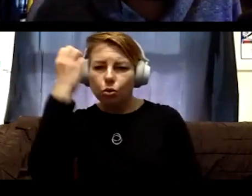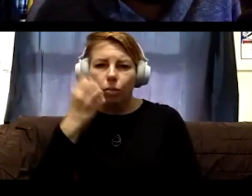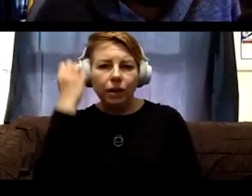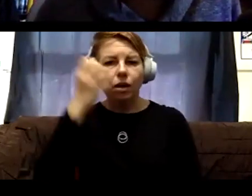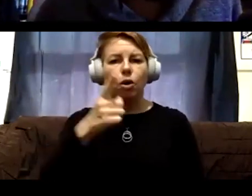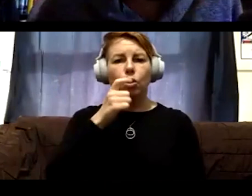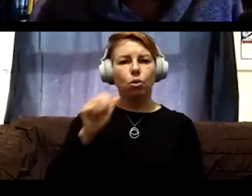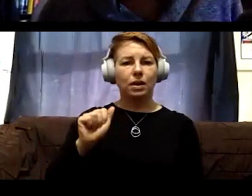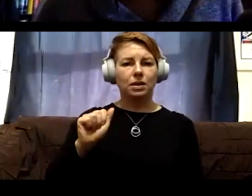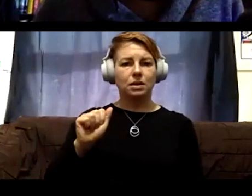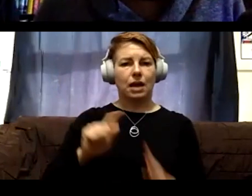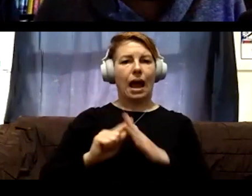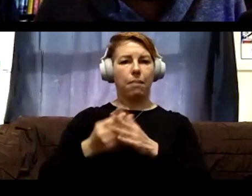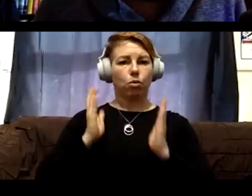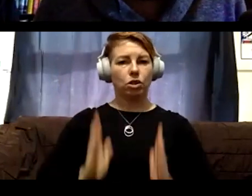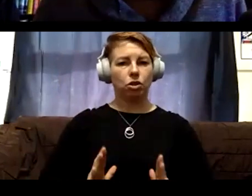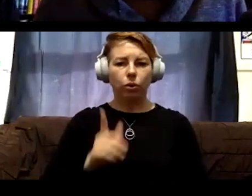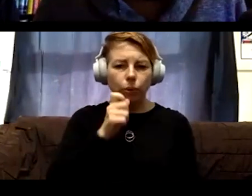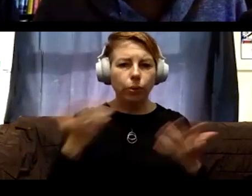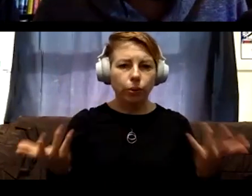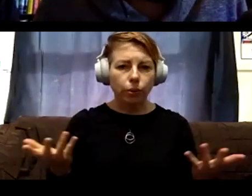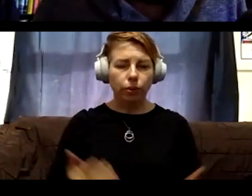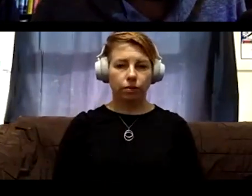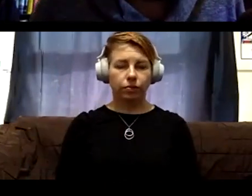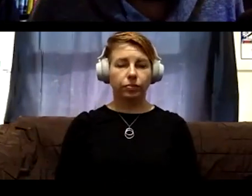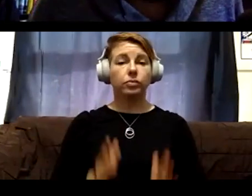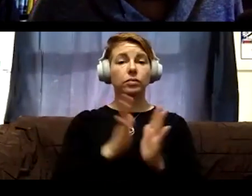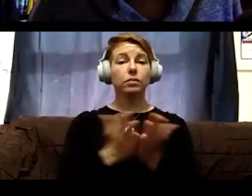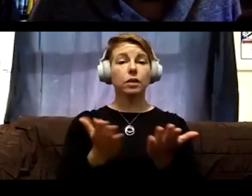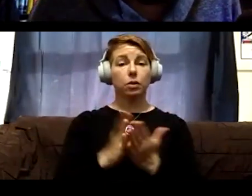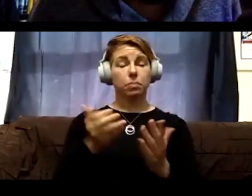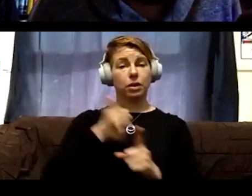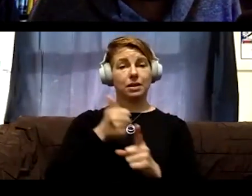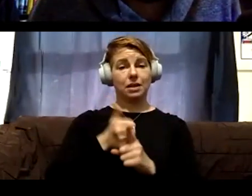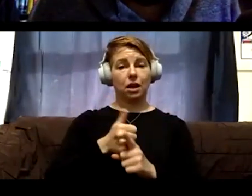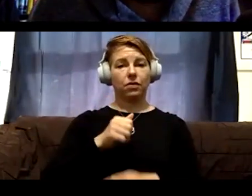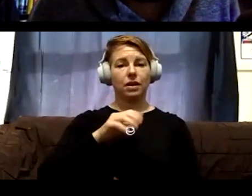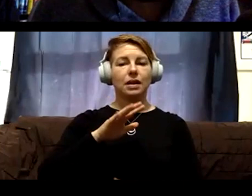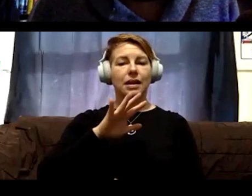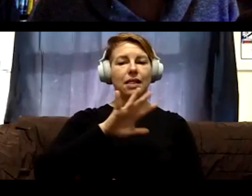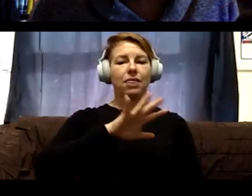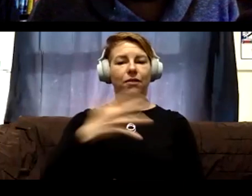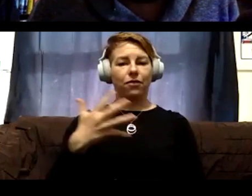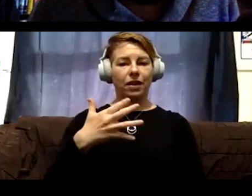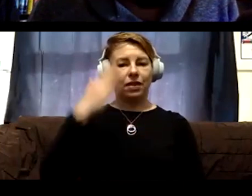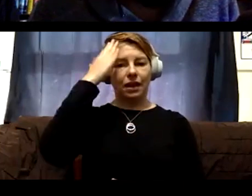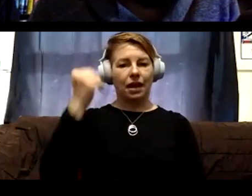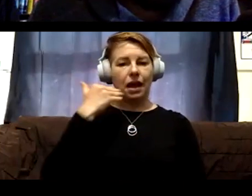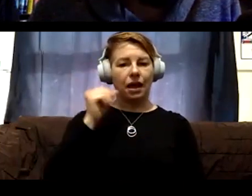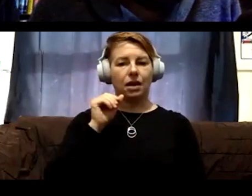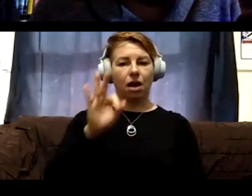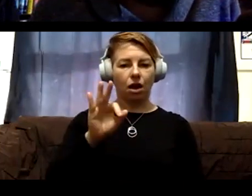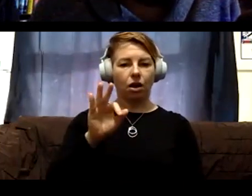and who is Aboriginal? The book, The Fifth Head of Cerberus by Gene Wolfe, tells the story of